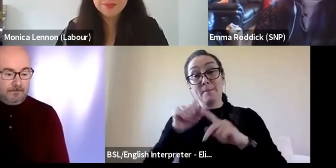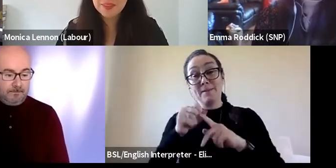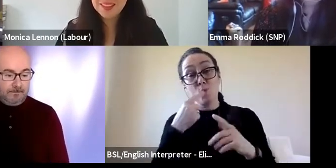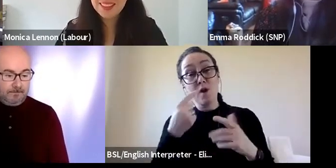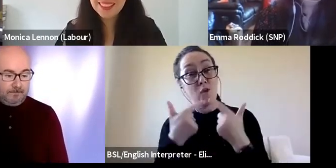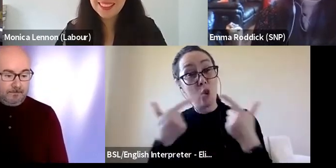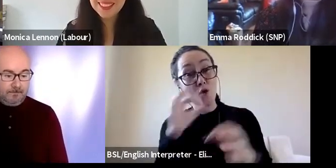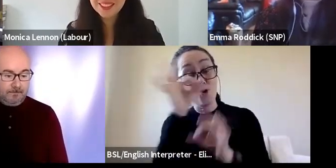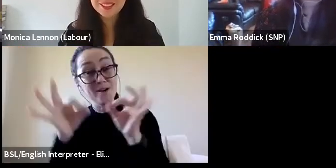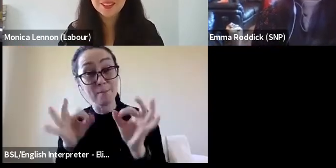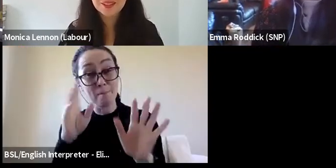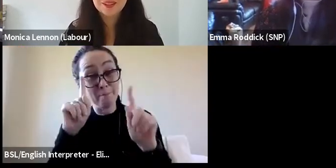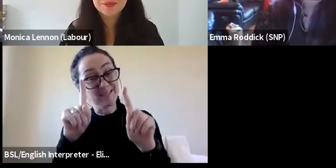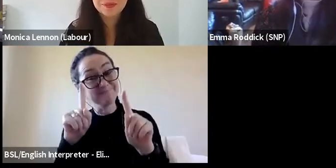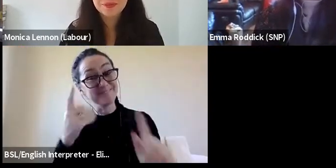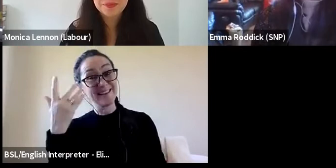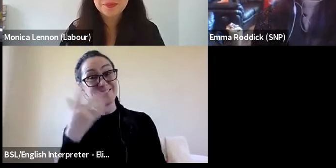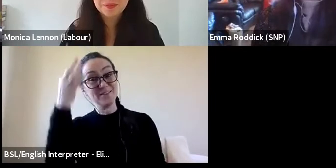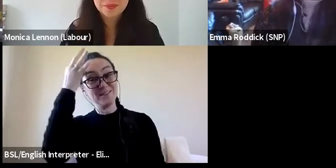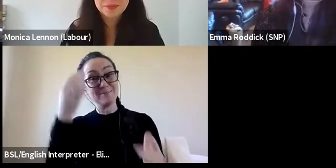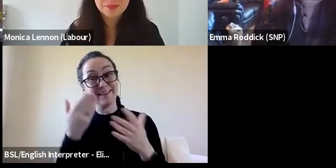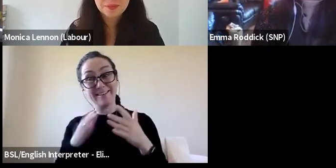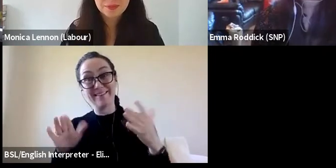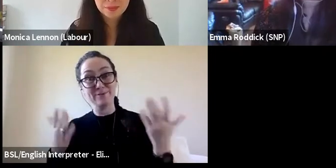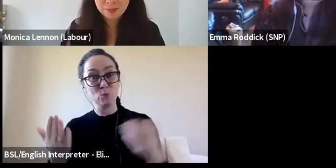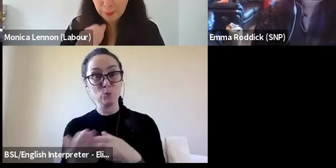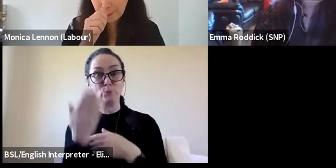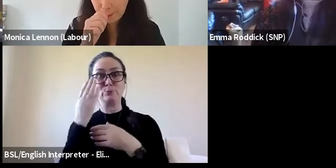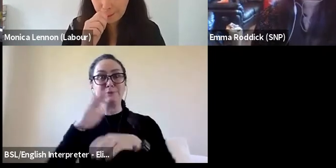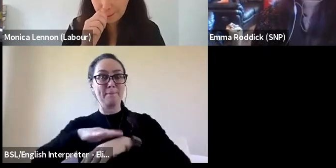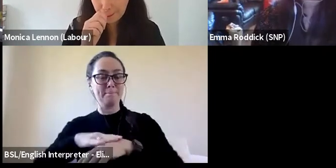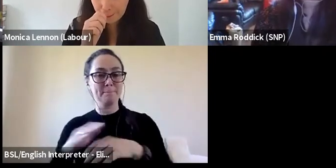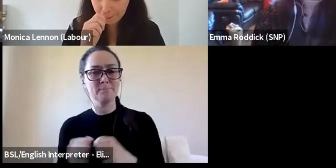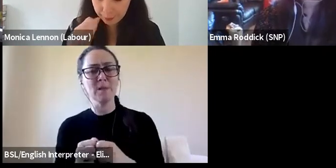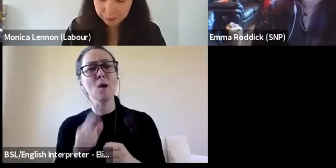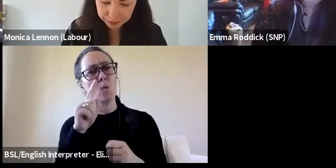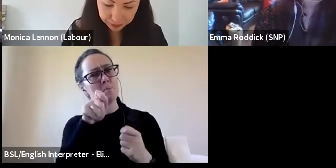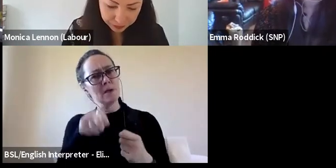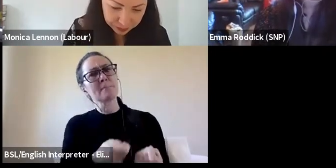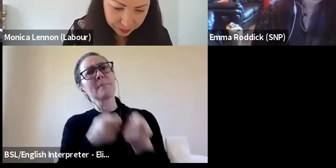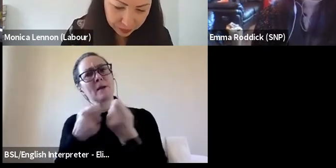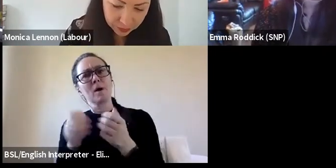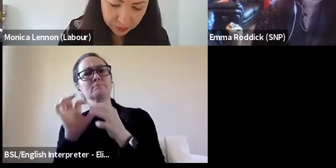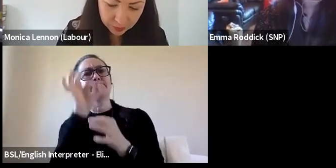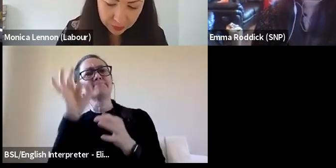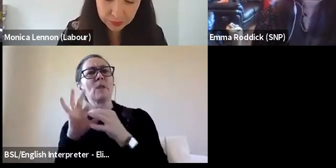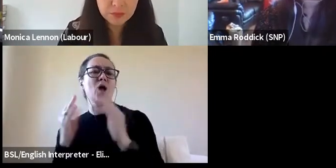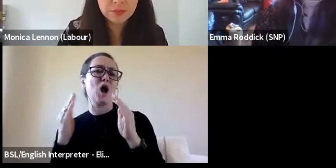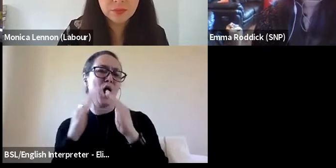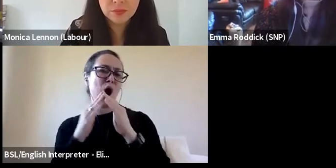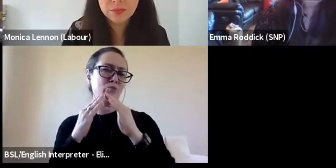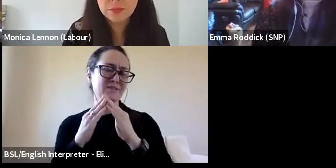minutes left in total. Somebody's raised the question of housing, which I really wish we had the time to